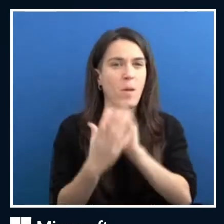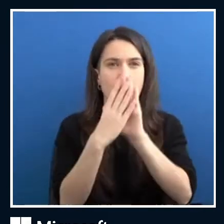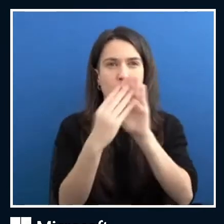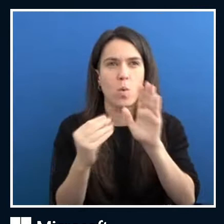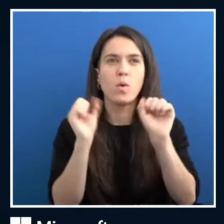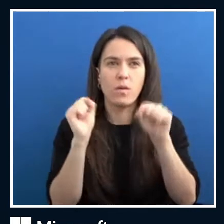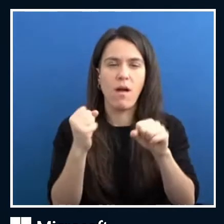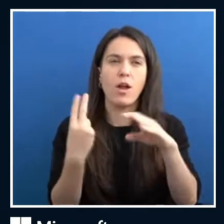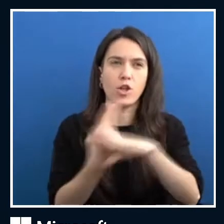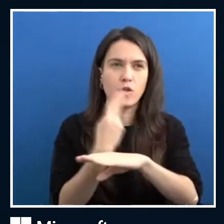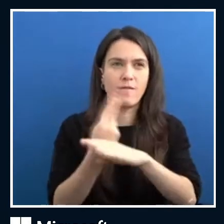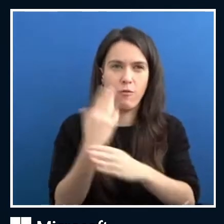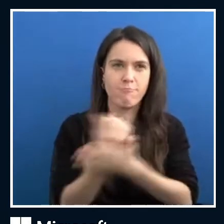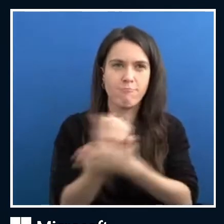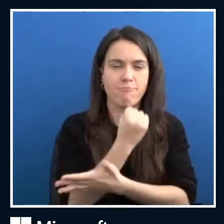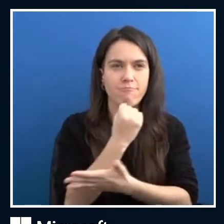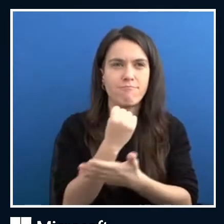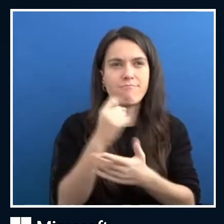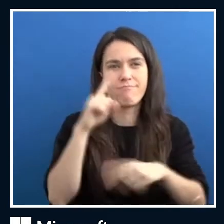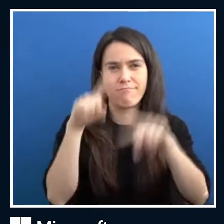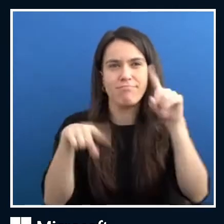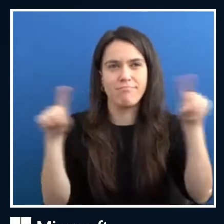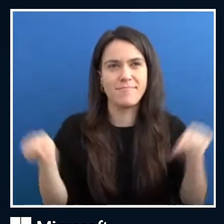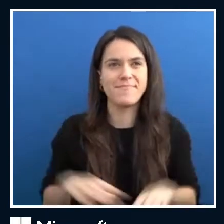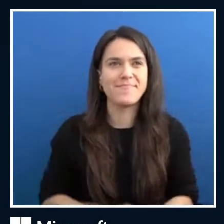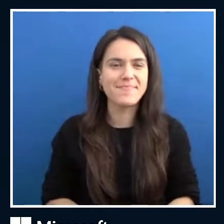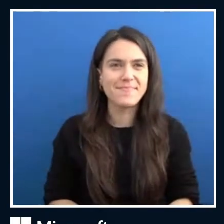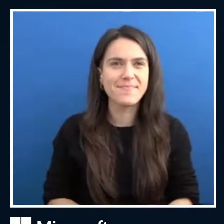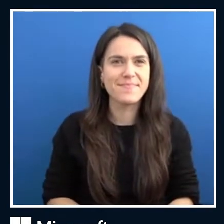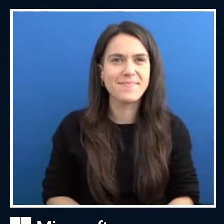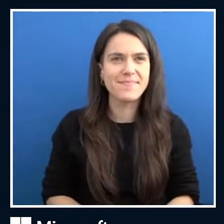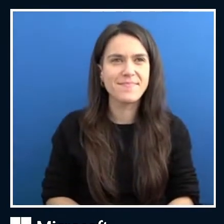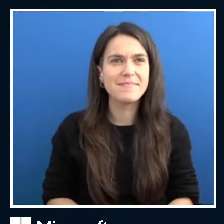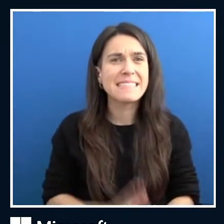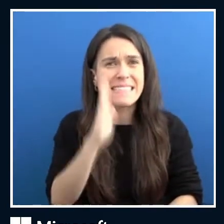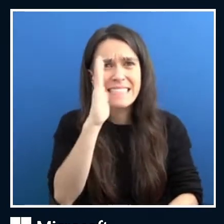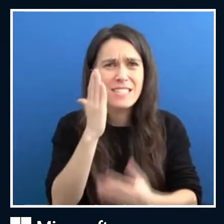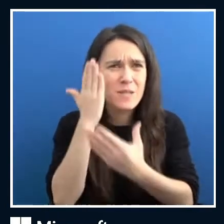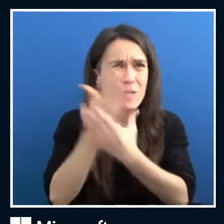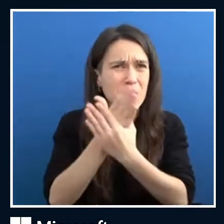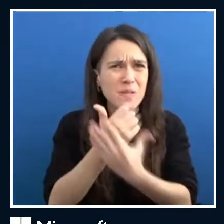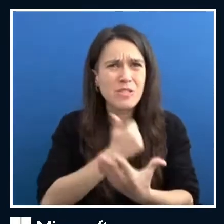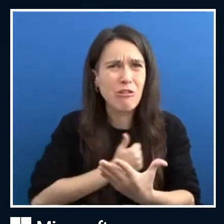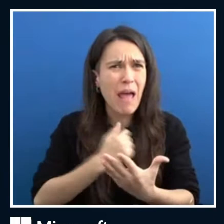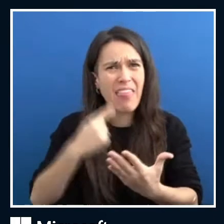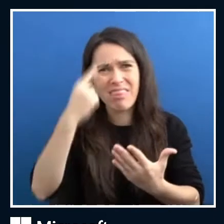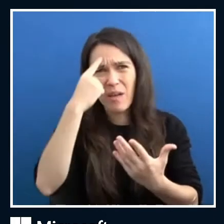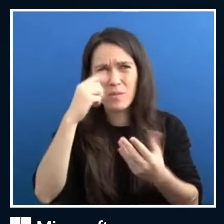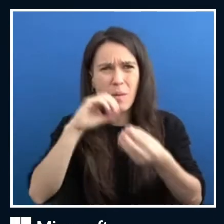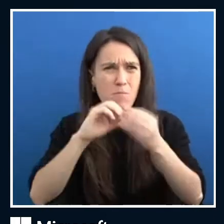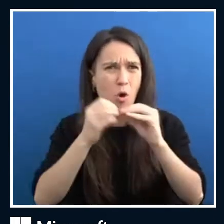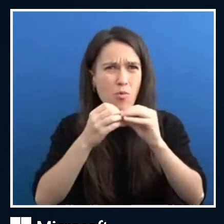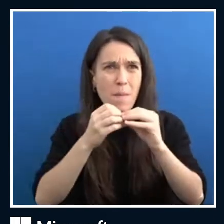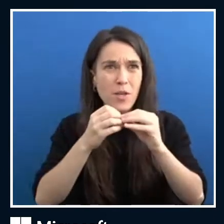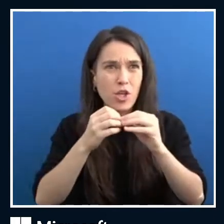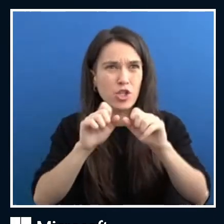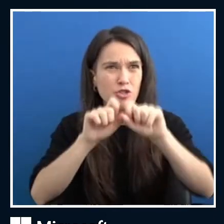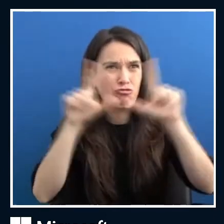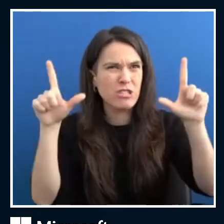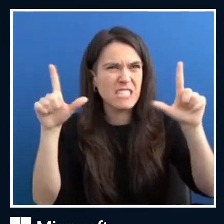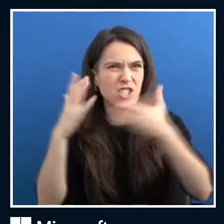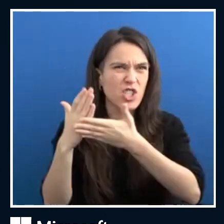broad range of tasks. And Grigory, sorry, I think we're having some problems with your screen sharing. Can you maybe just try it once